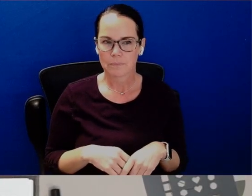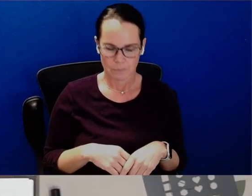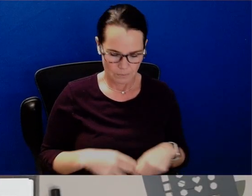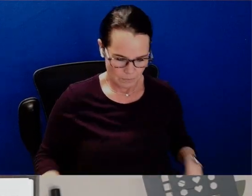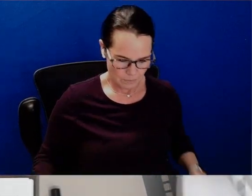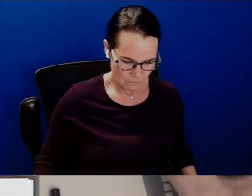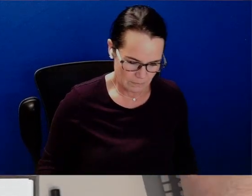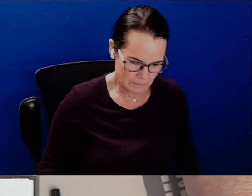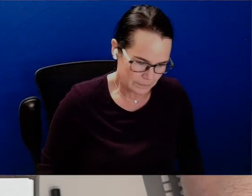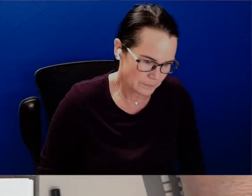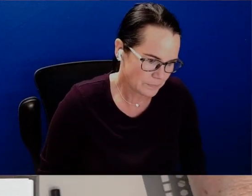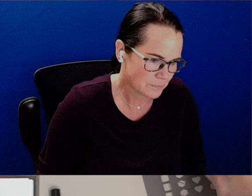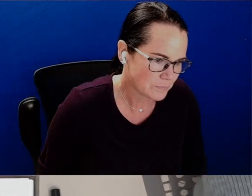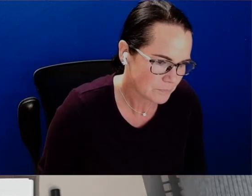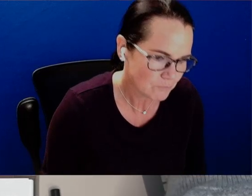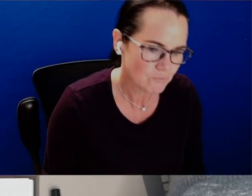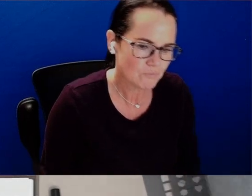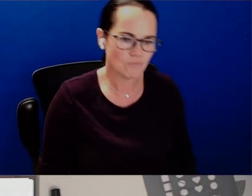right.